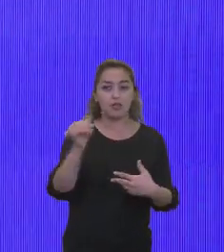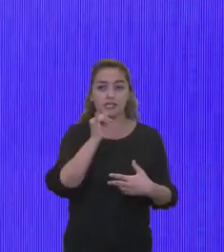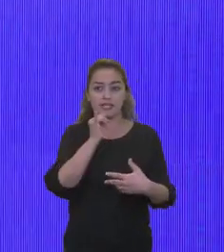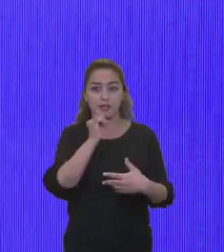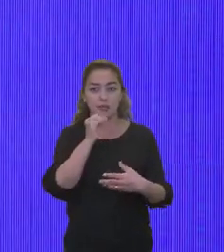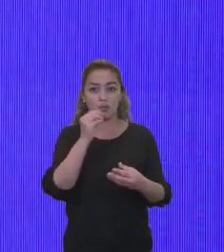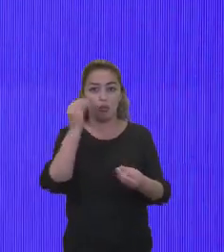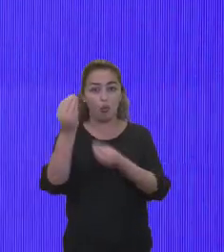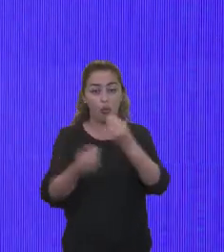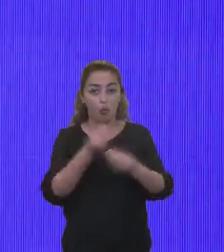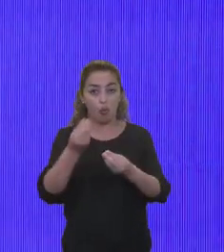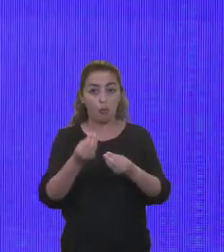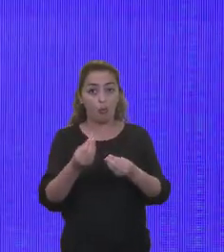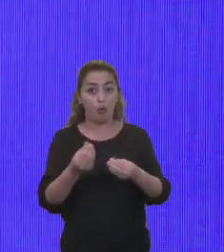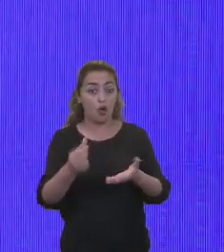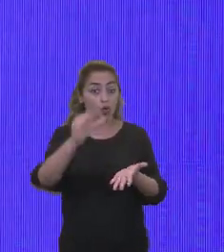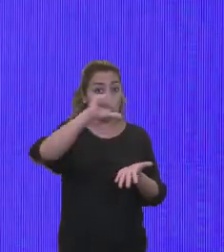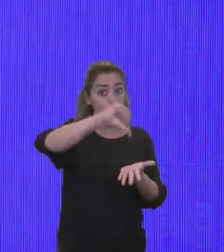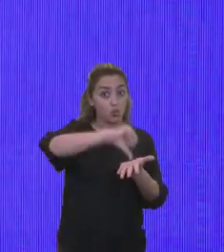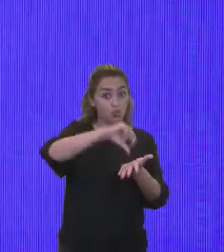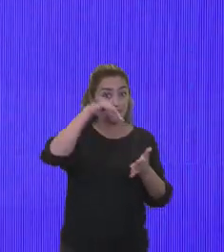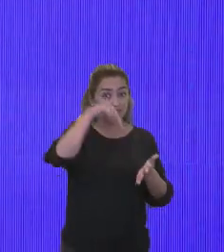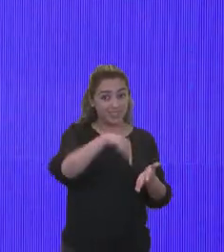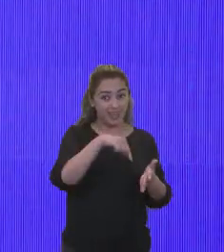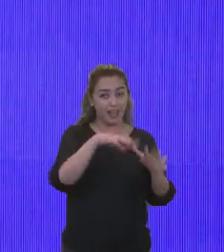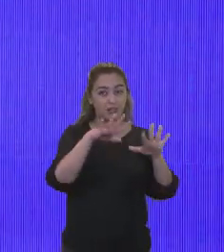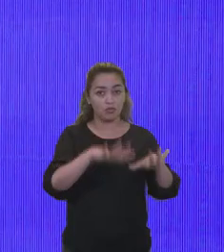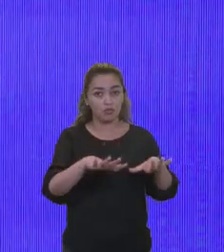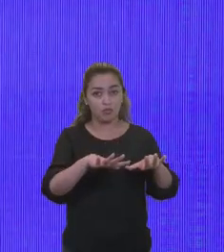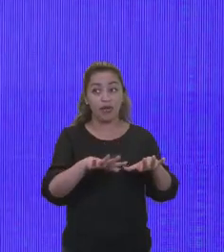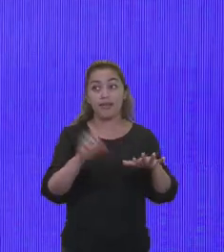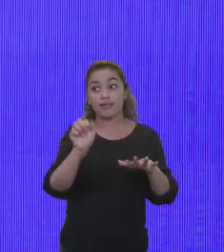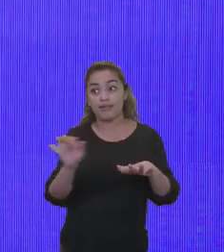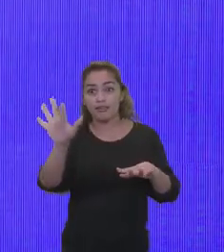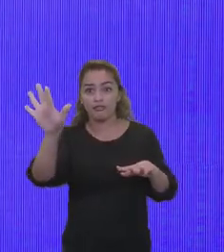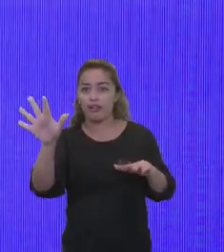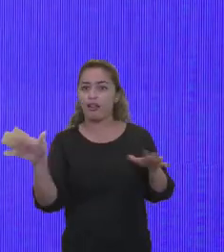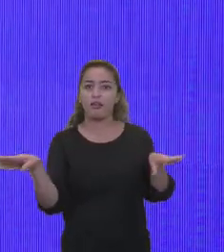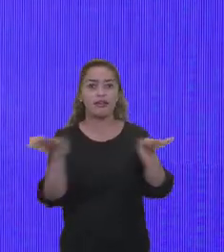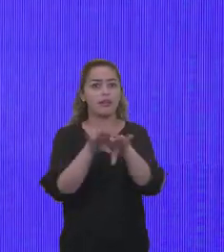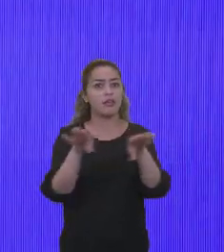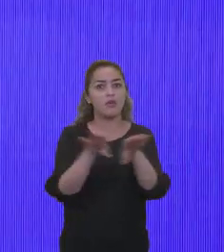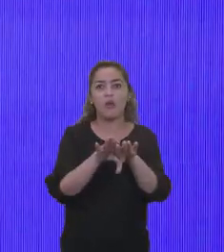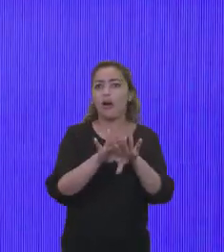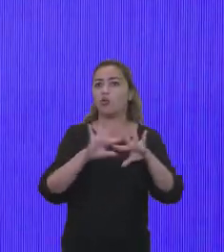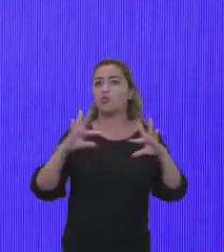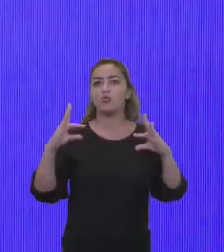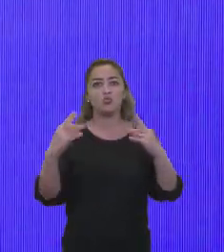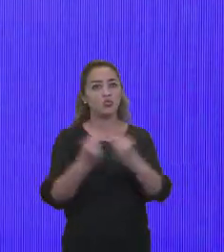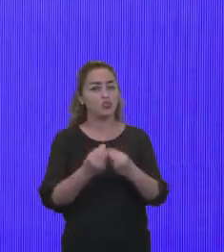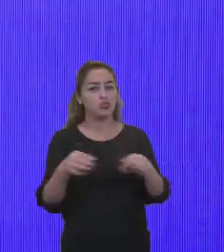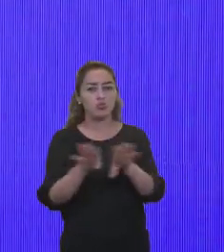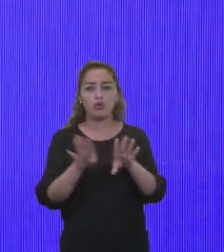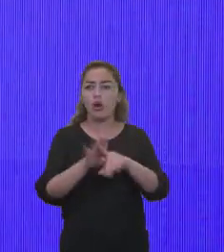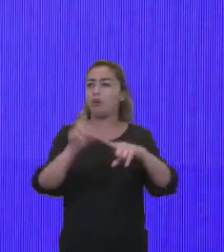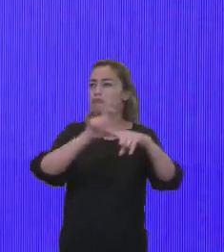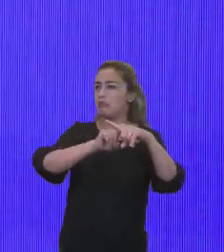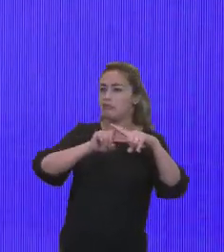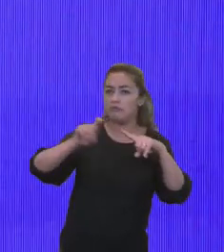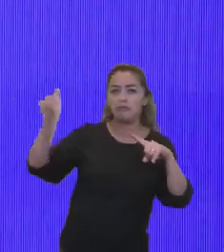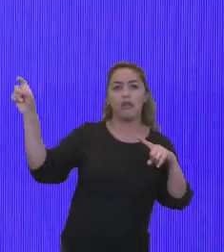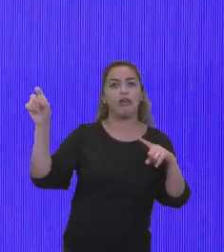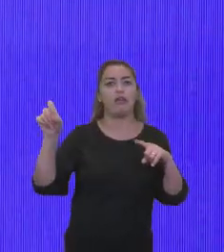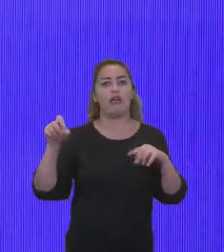quality of what we were delivering in downtown Medellin was the same quality of the favelas, the slums, meaning